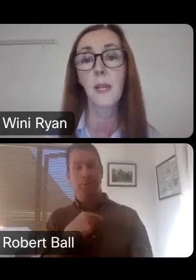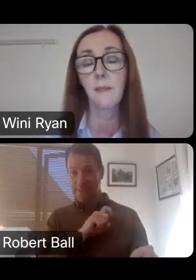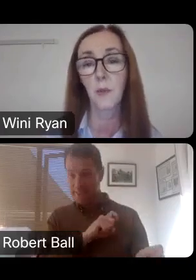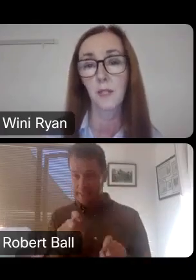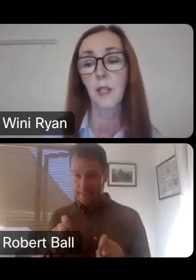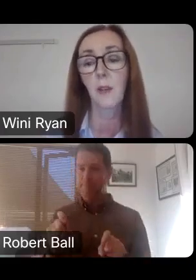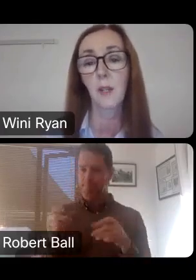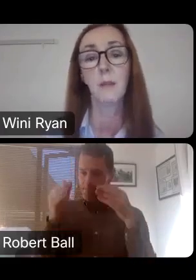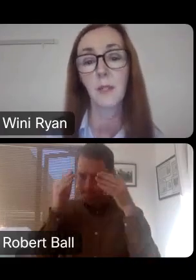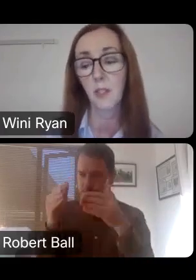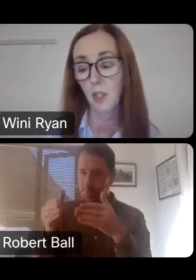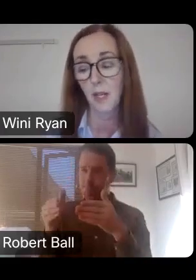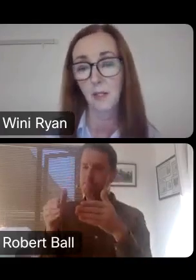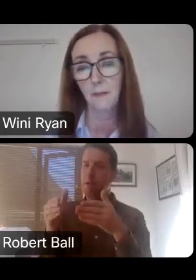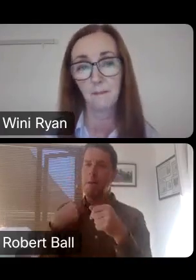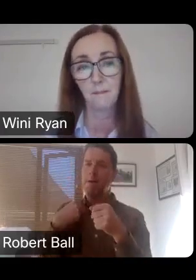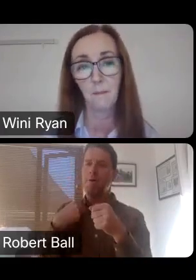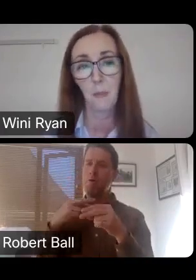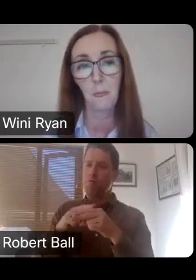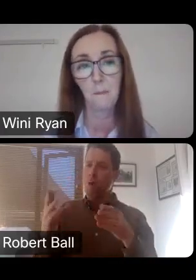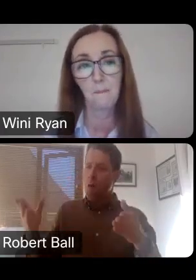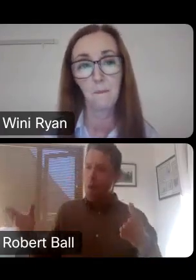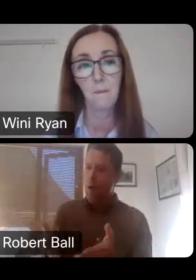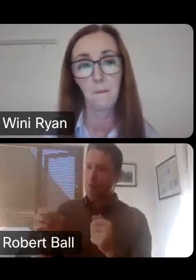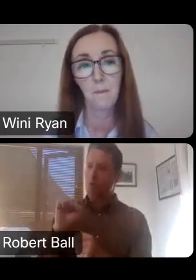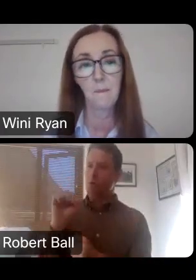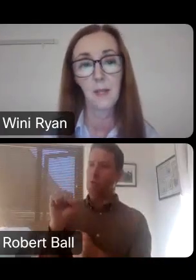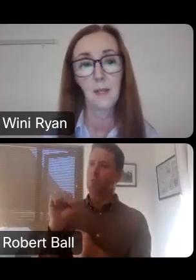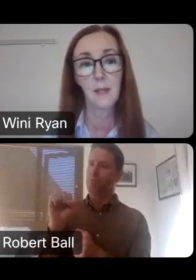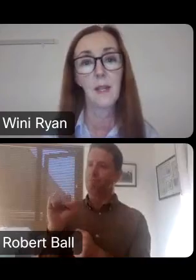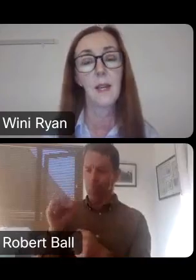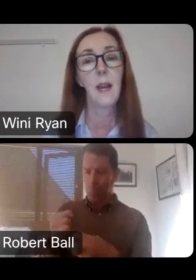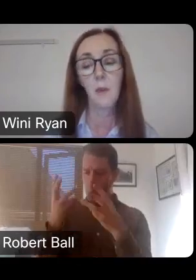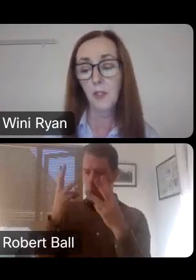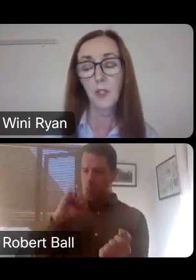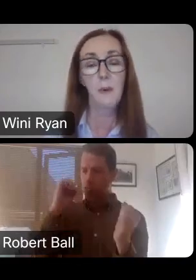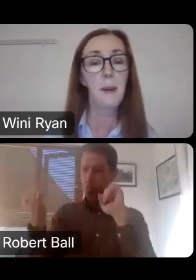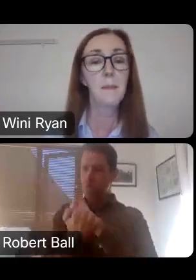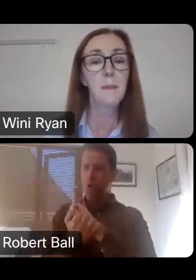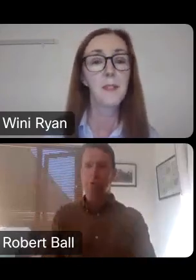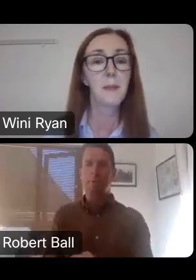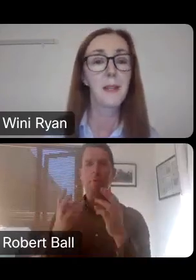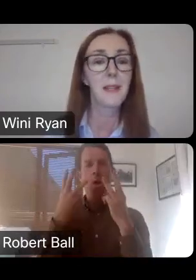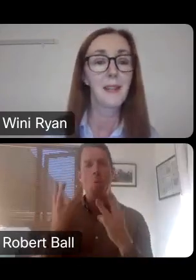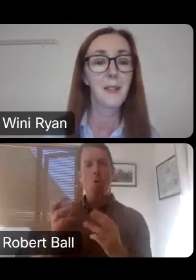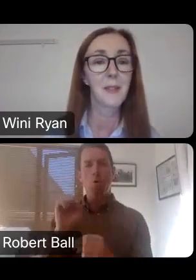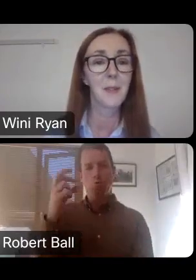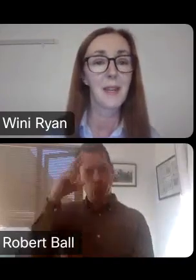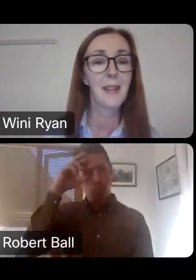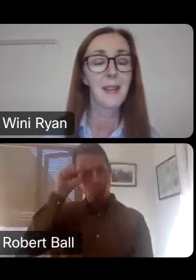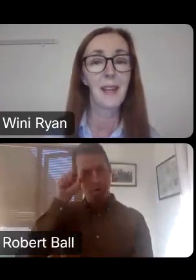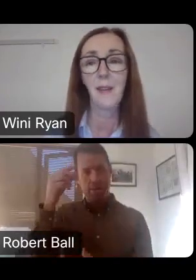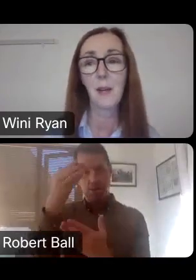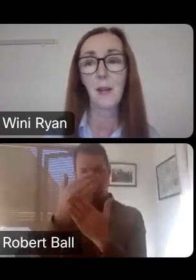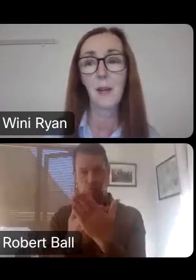I'm reinforcing your commitment to change. I want you to remember this screen, if that's